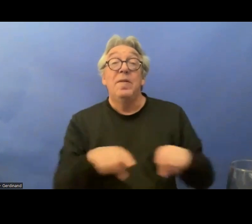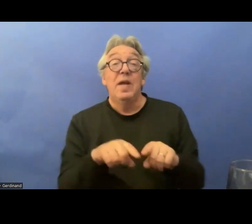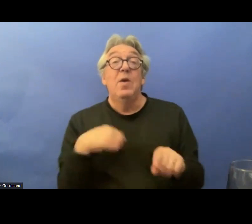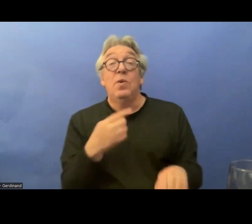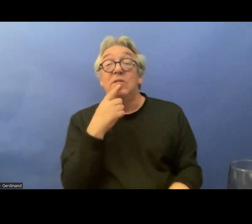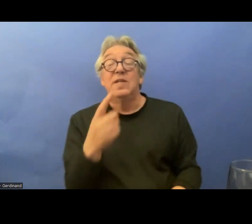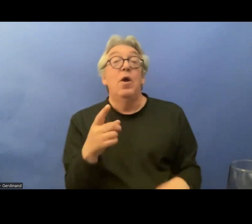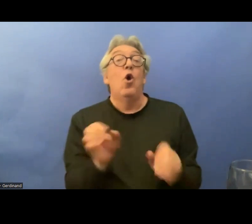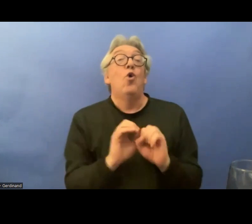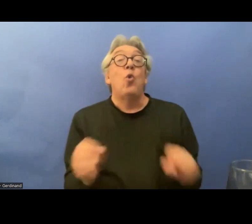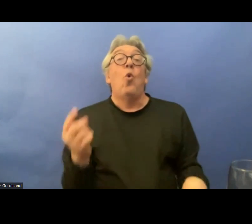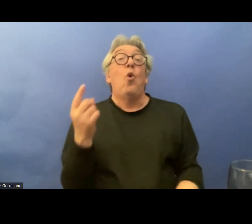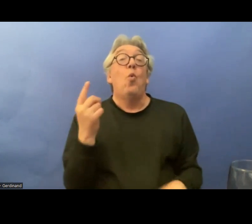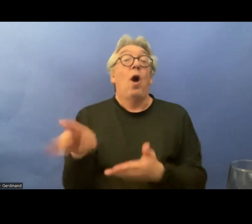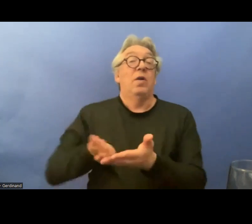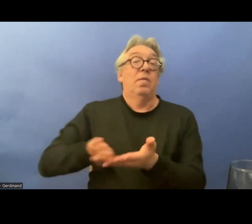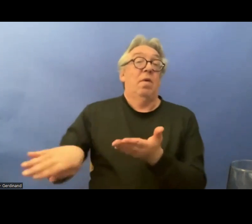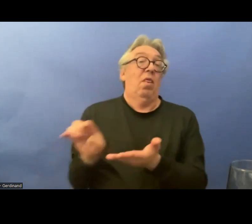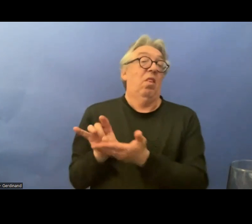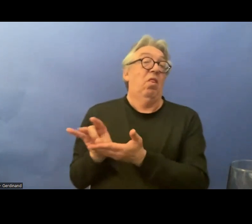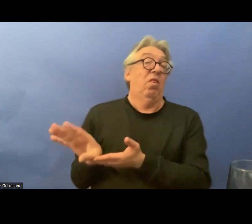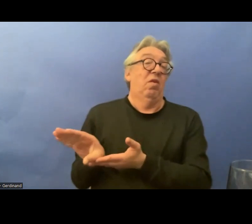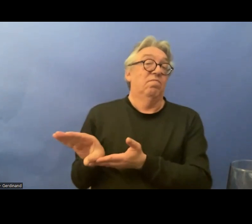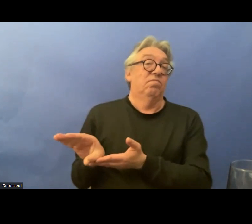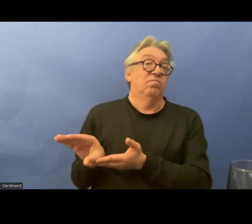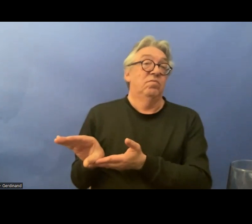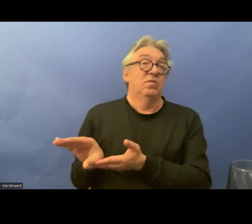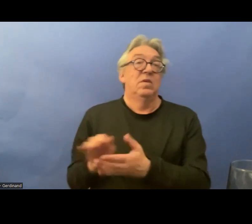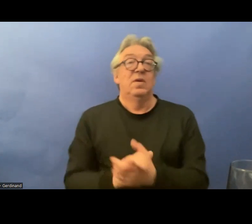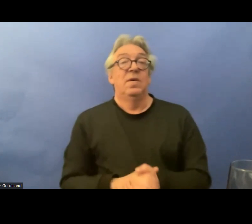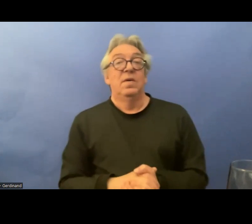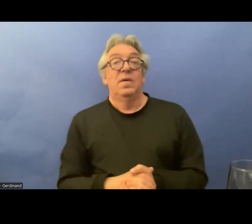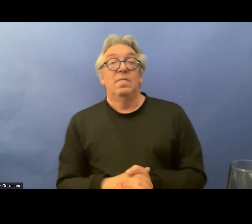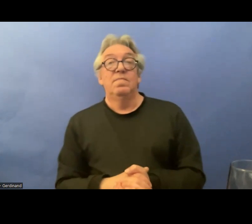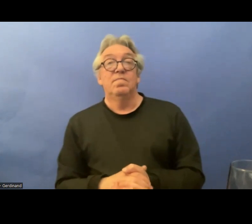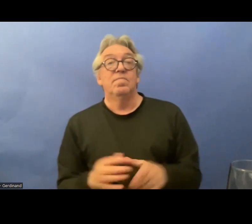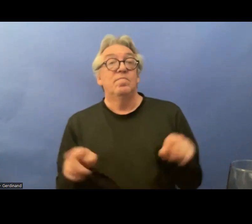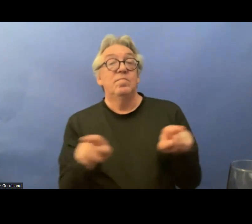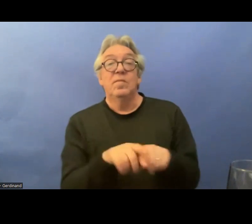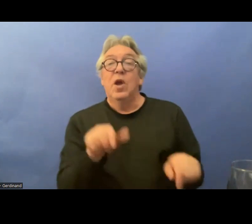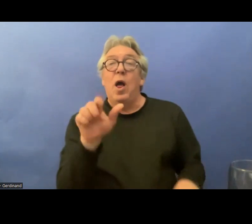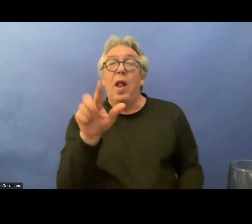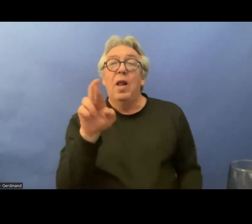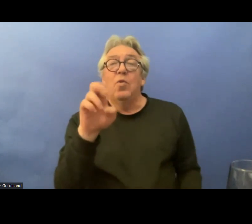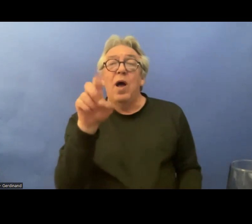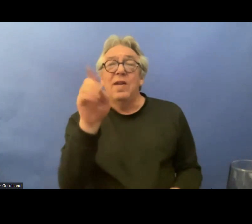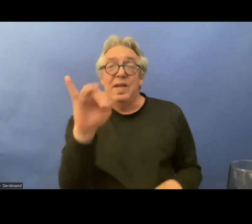leaving no one behind. Also, as El-Radi emphasized or